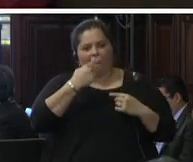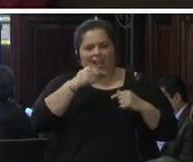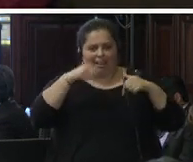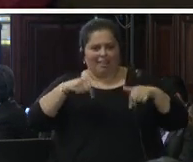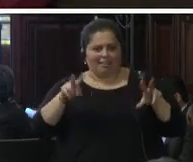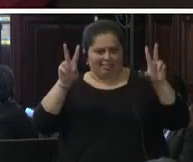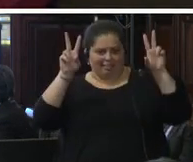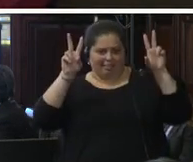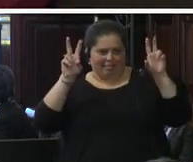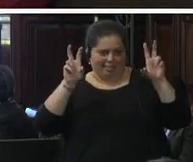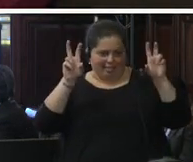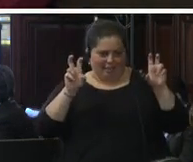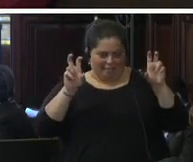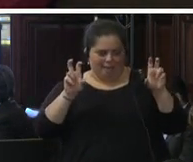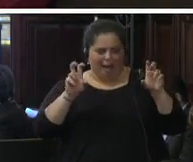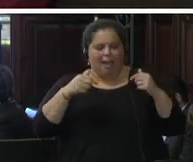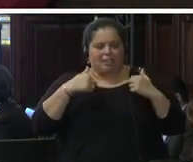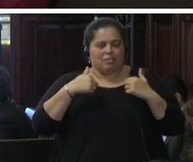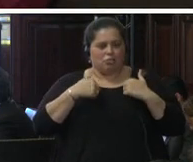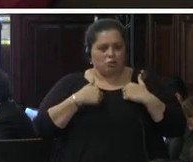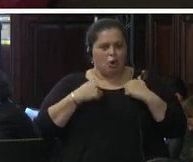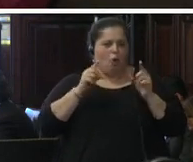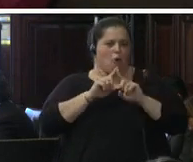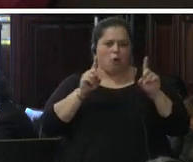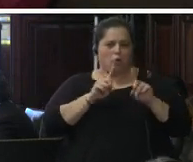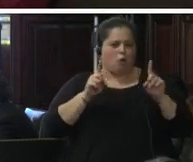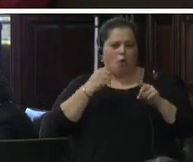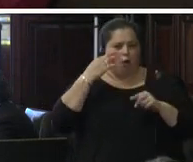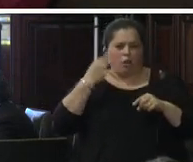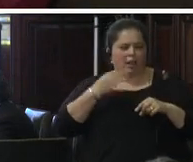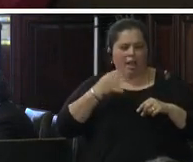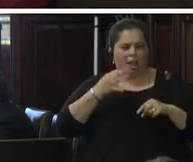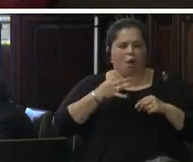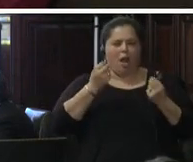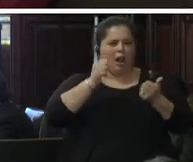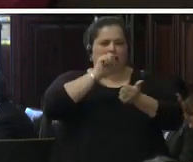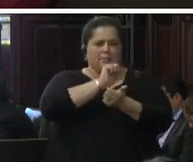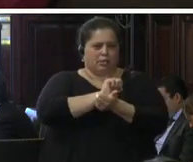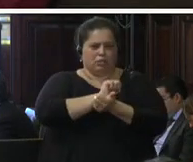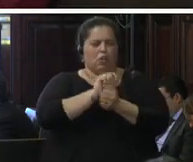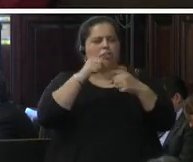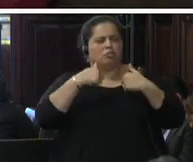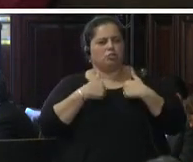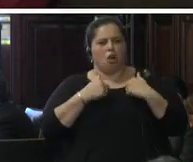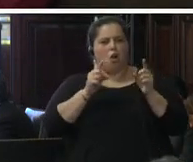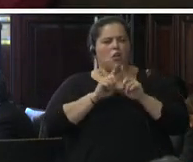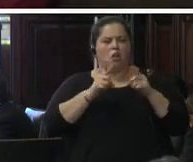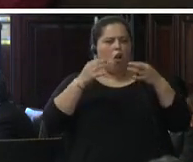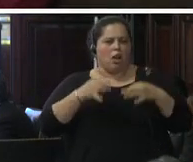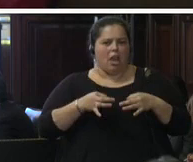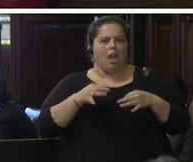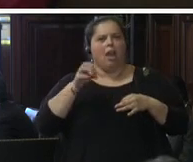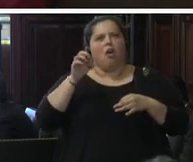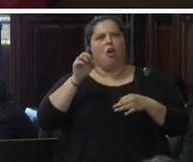I do not believe in prisons I don't I think it's a failed system that we